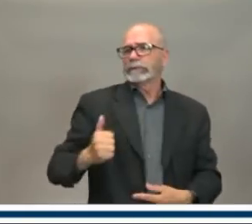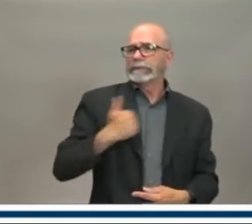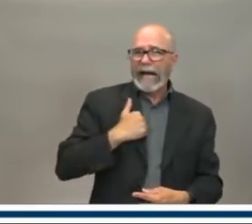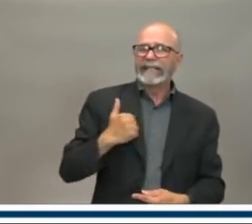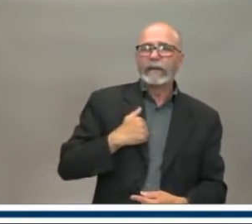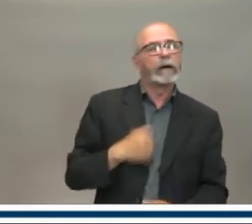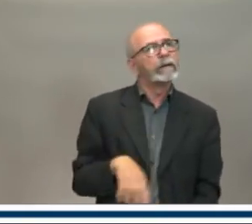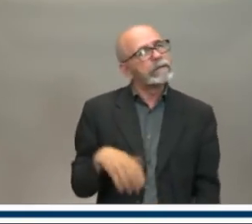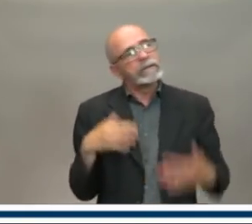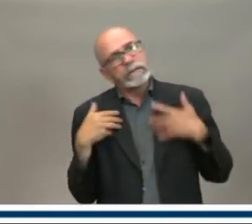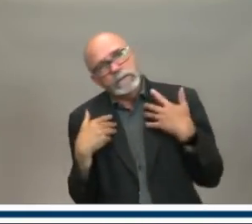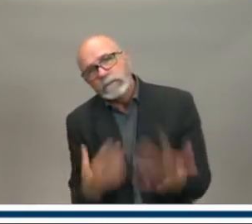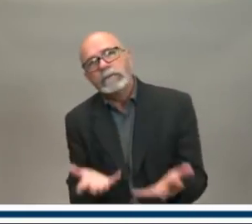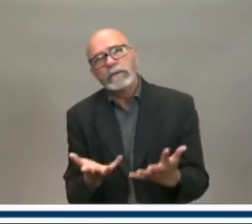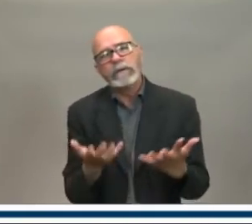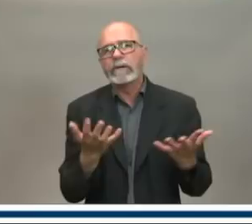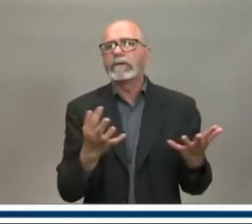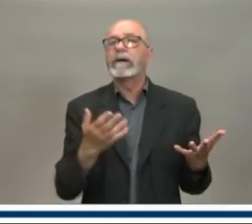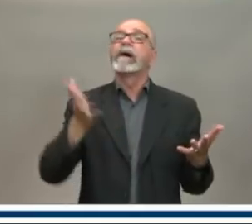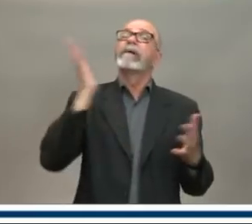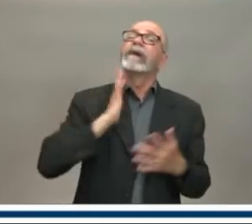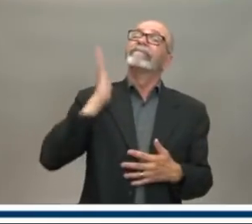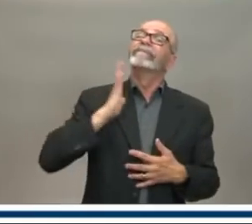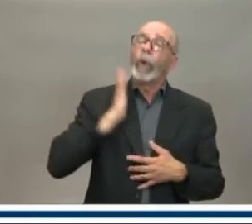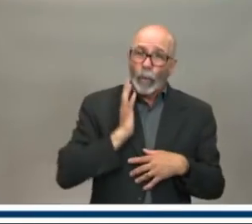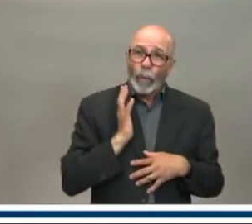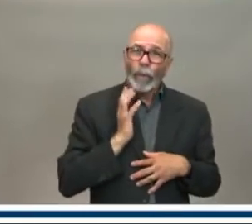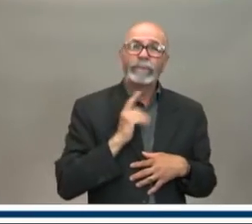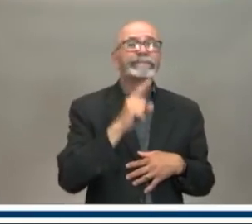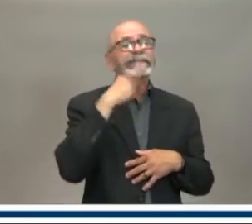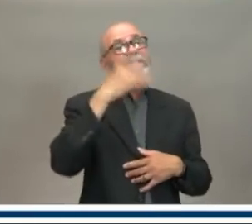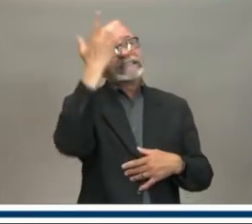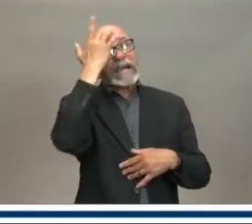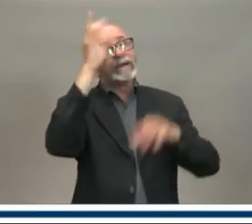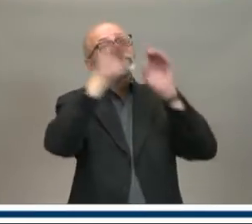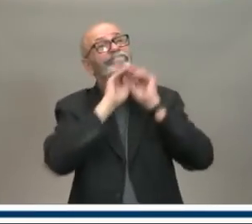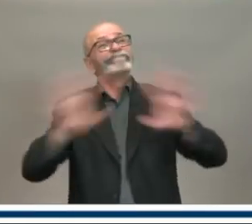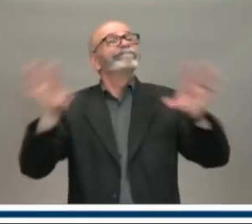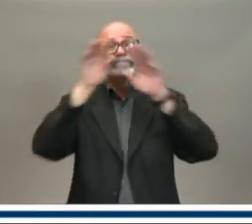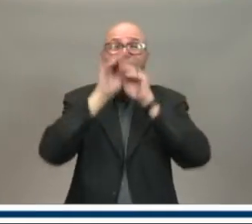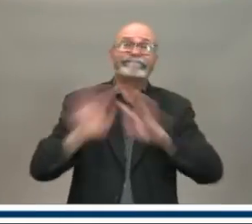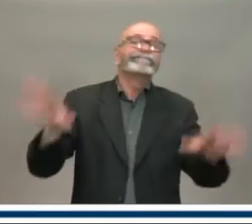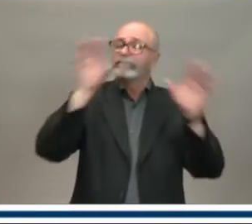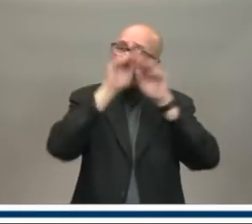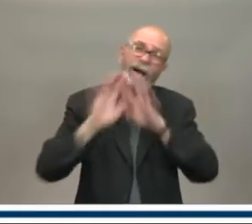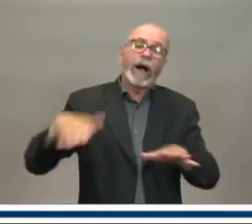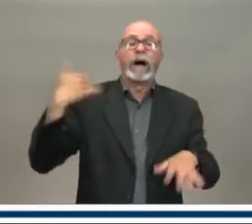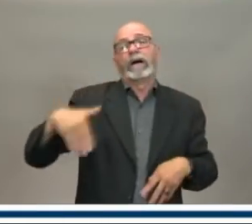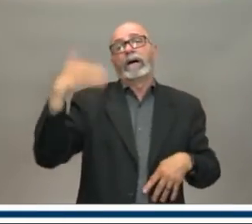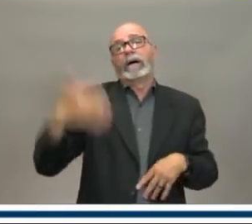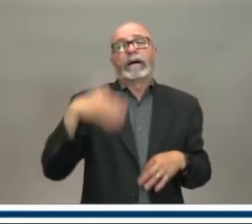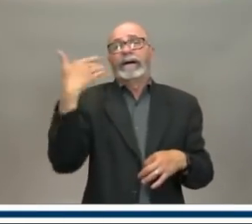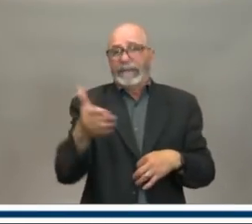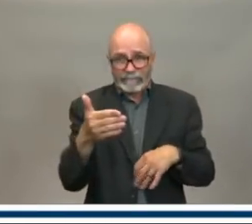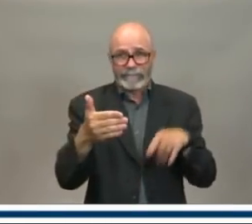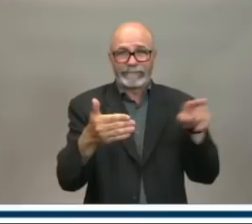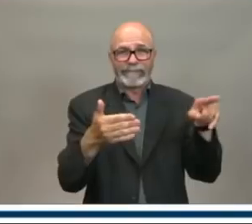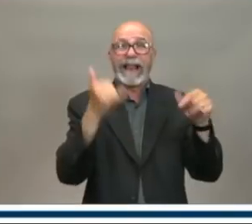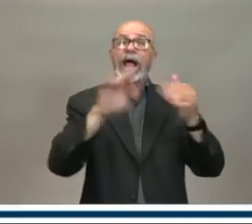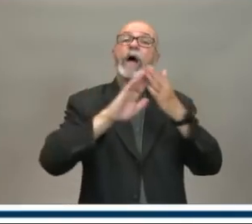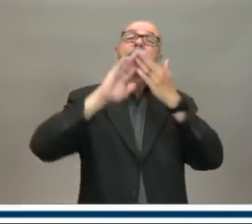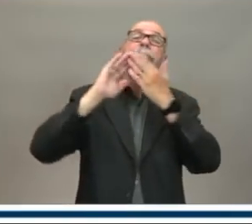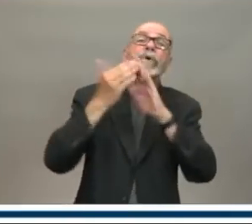In past disease outbreaks, prohibitions, even making illegal spitting in public, have